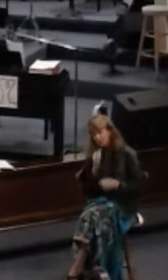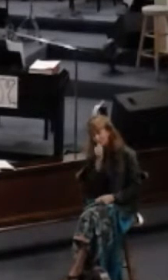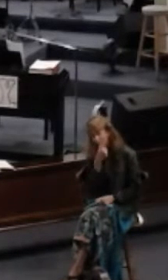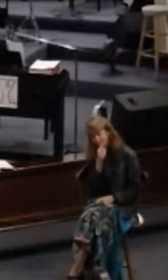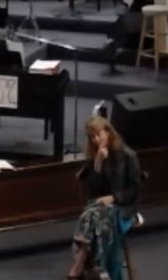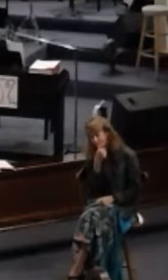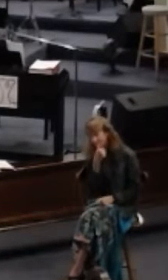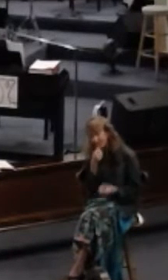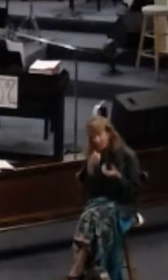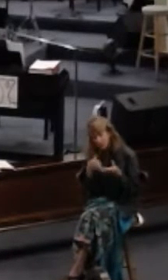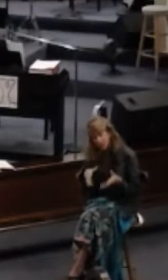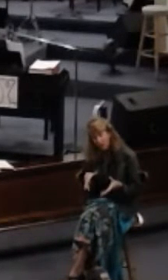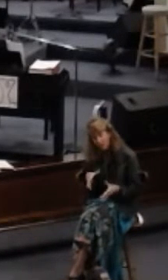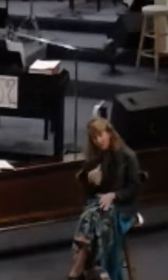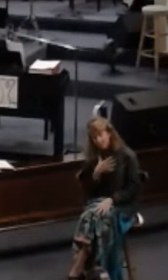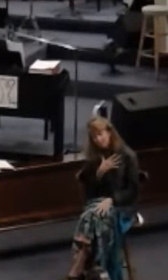losses.